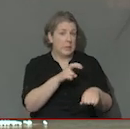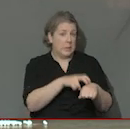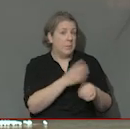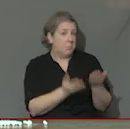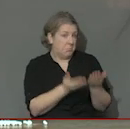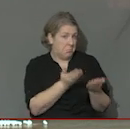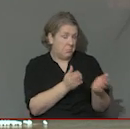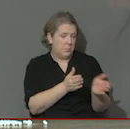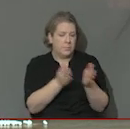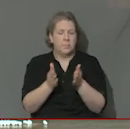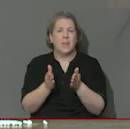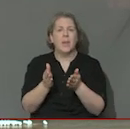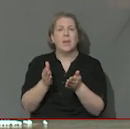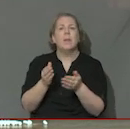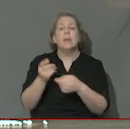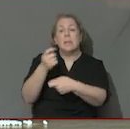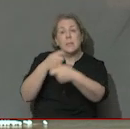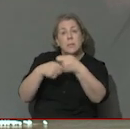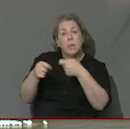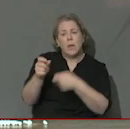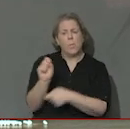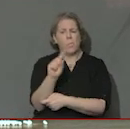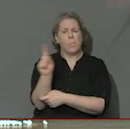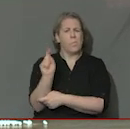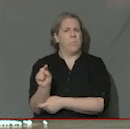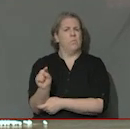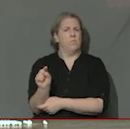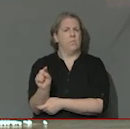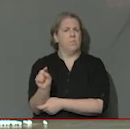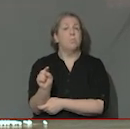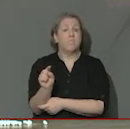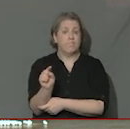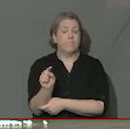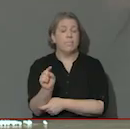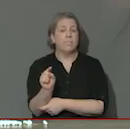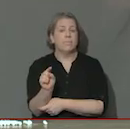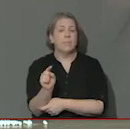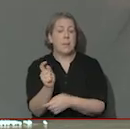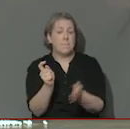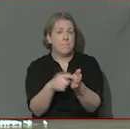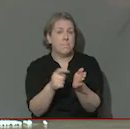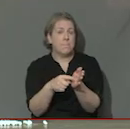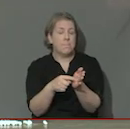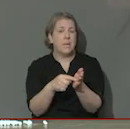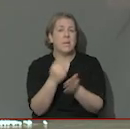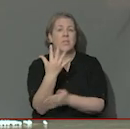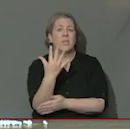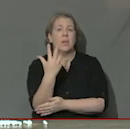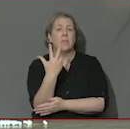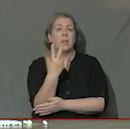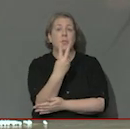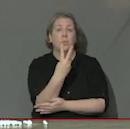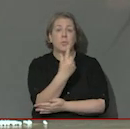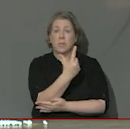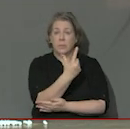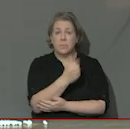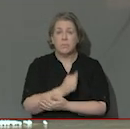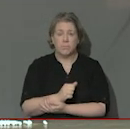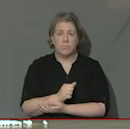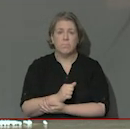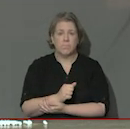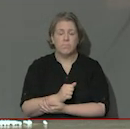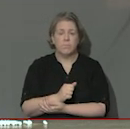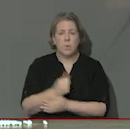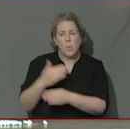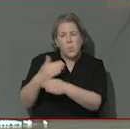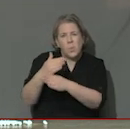Then sales, there's a question mark. Cost of sales, they filled in 5827. Operating